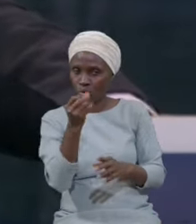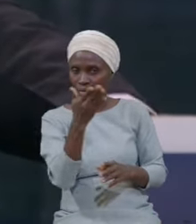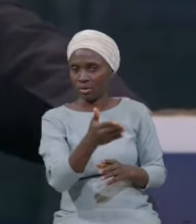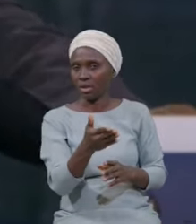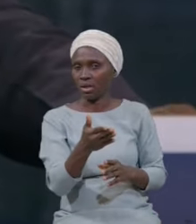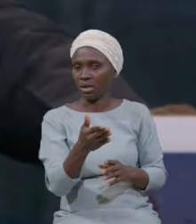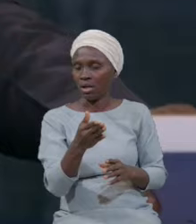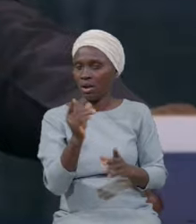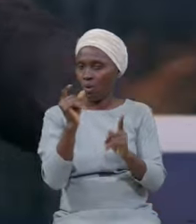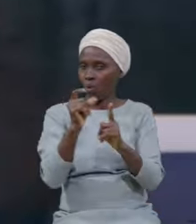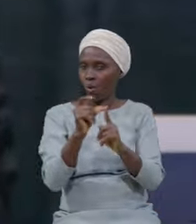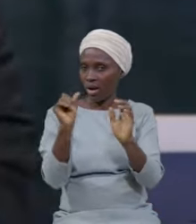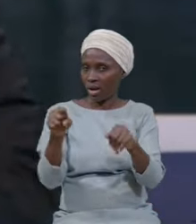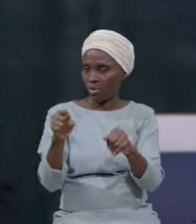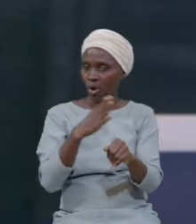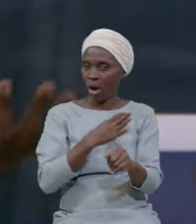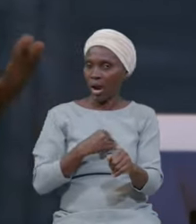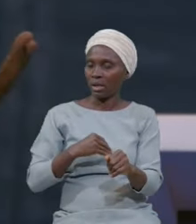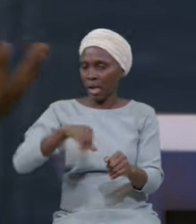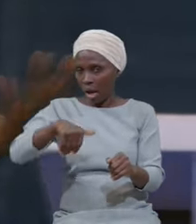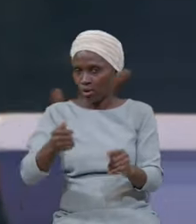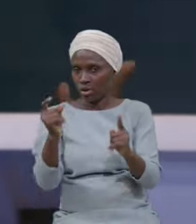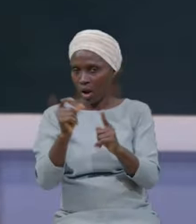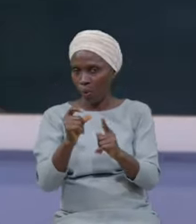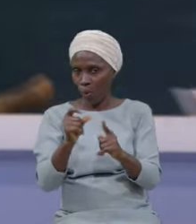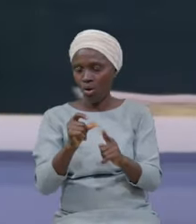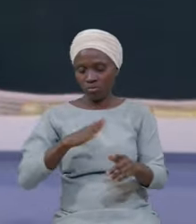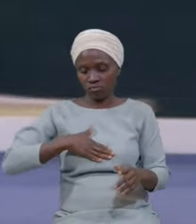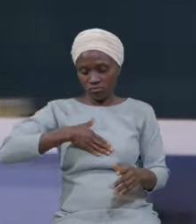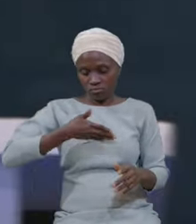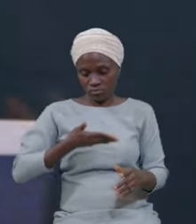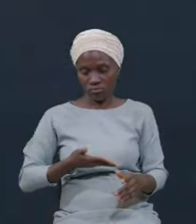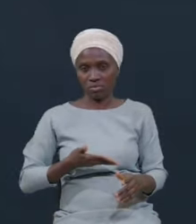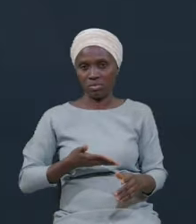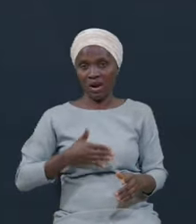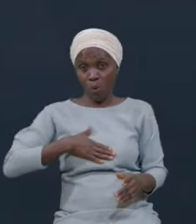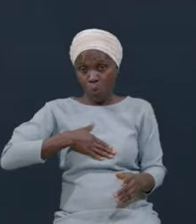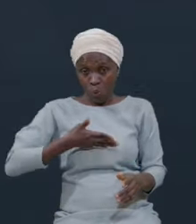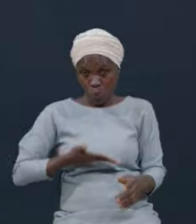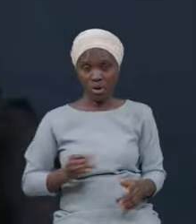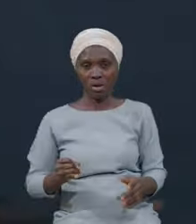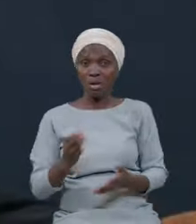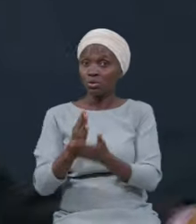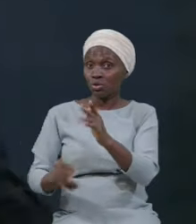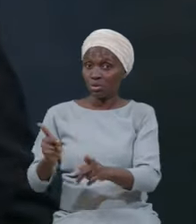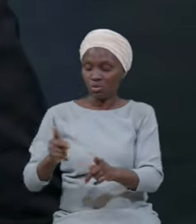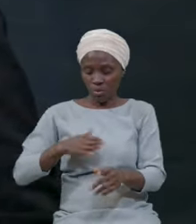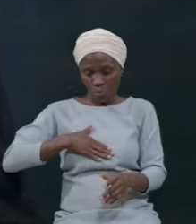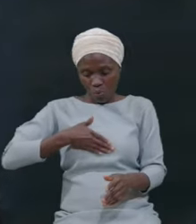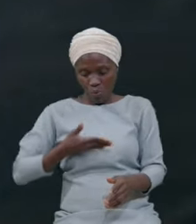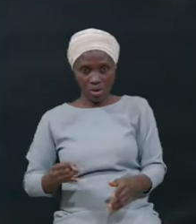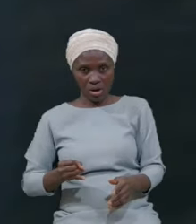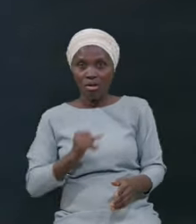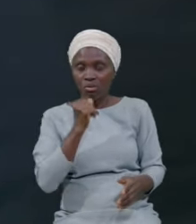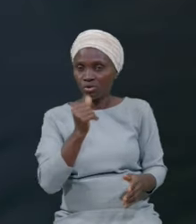word willing. You see, there are people, they're willing, but they are not able. Other people, they are